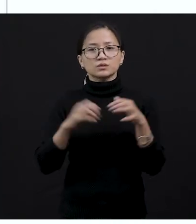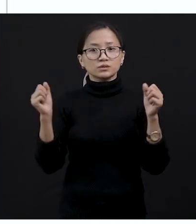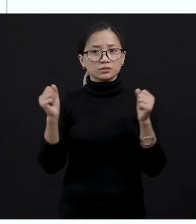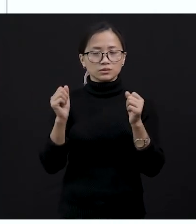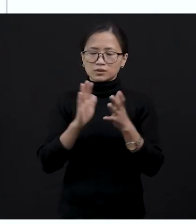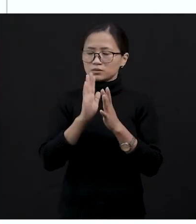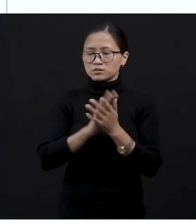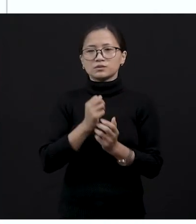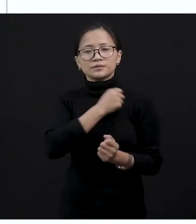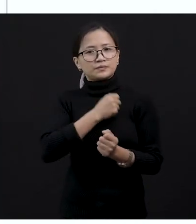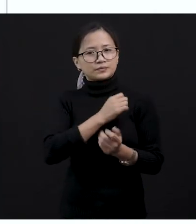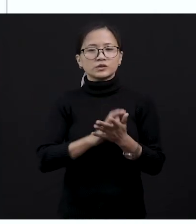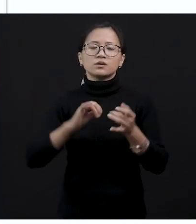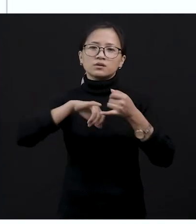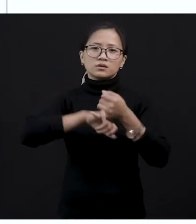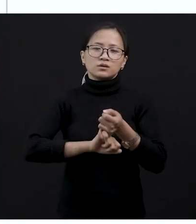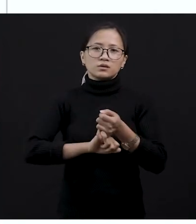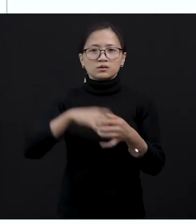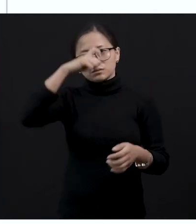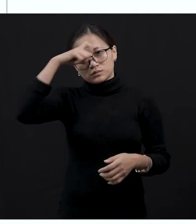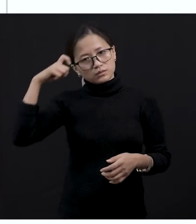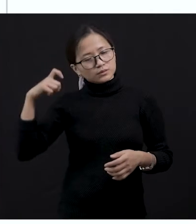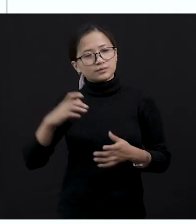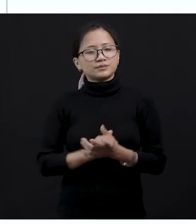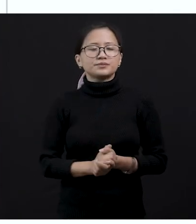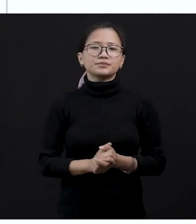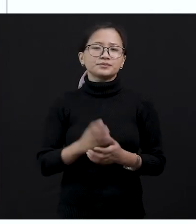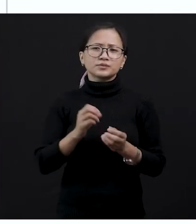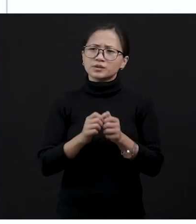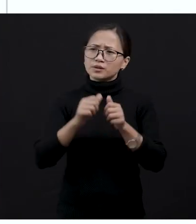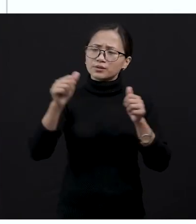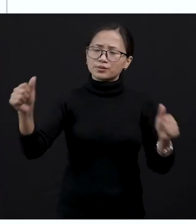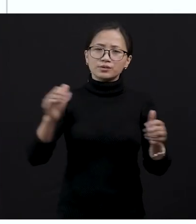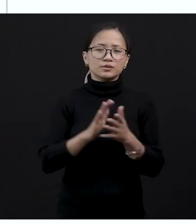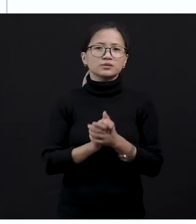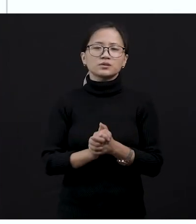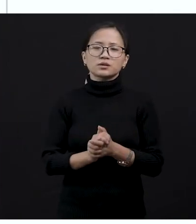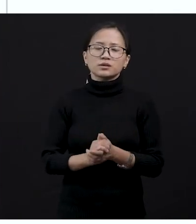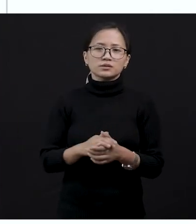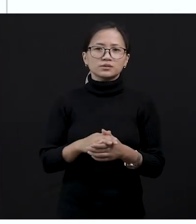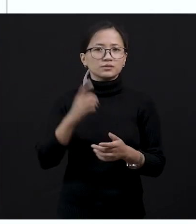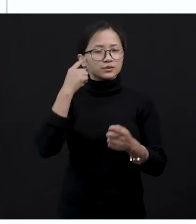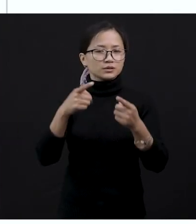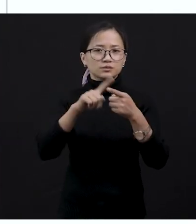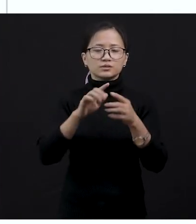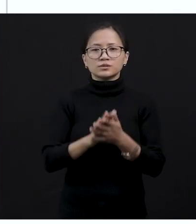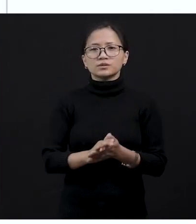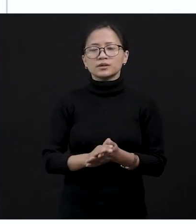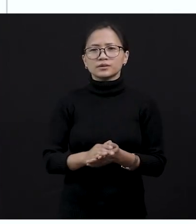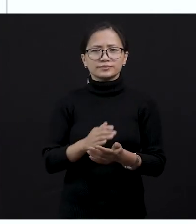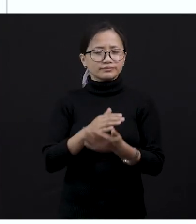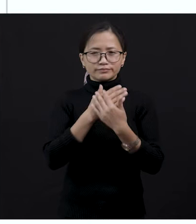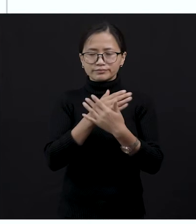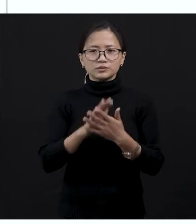okay? Likewise, if we go a little away from the sun, we experience pleasant and comfortable weathers like autumn